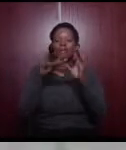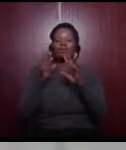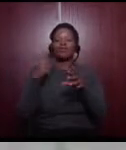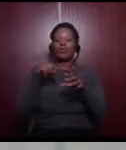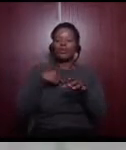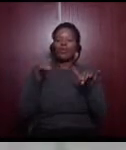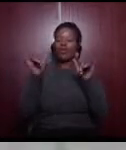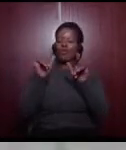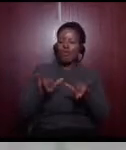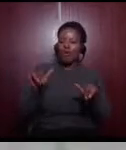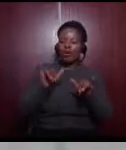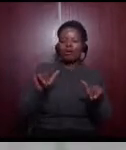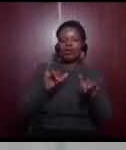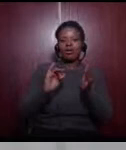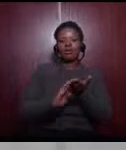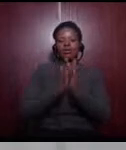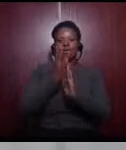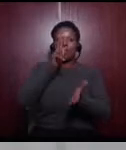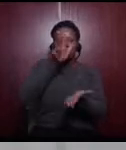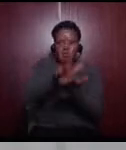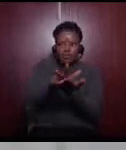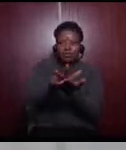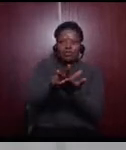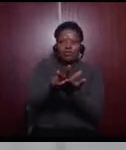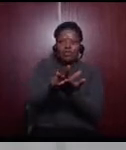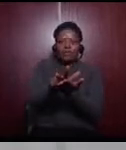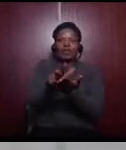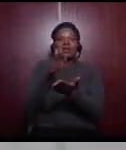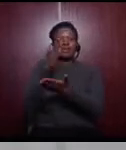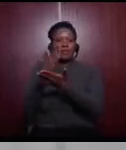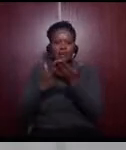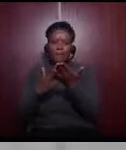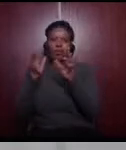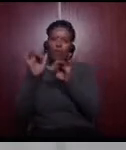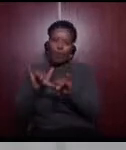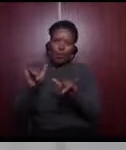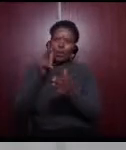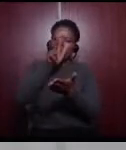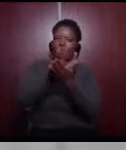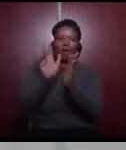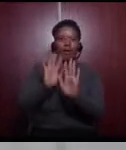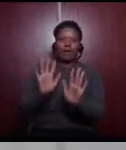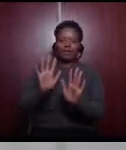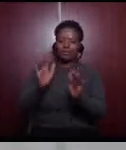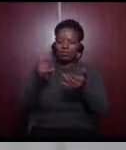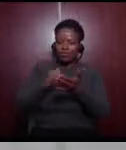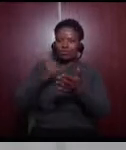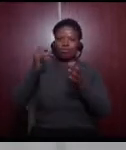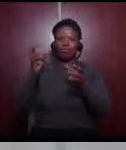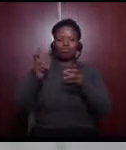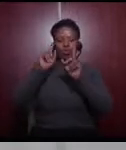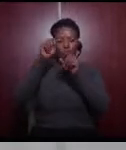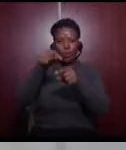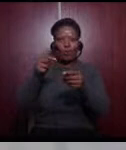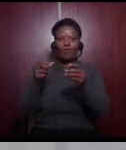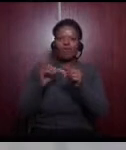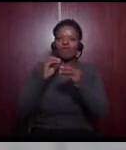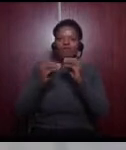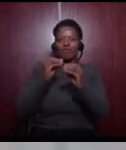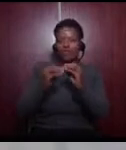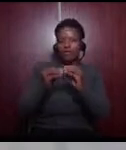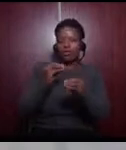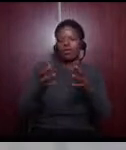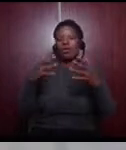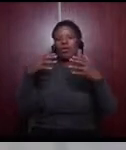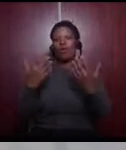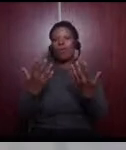disaster to be declared. They can just, as soon as the floods occur in Egruleni or in Joburg or in Tshwane, then